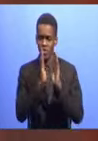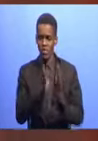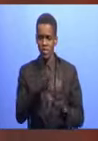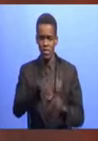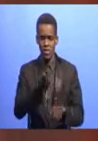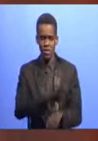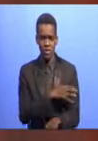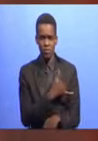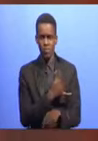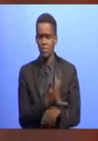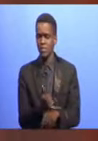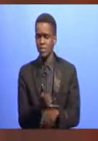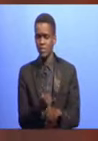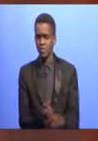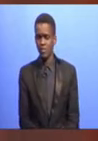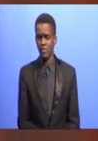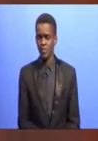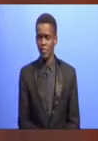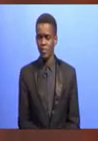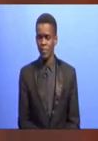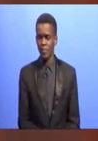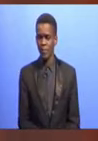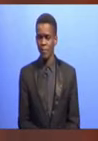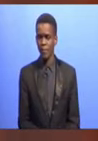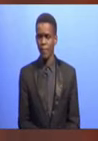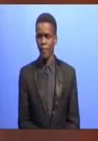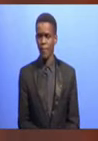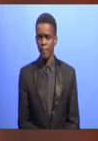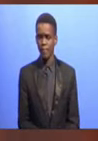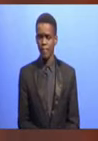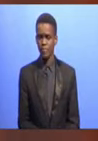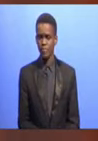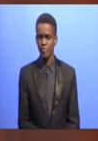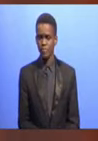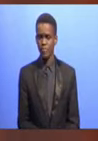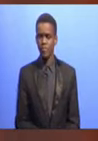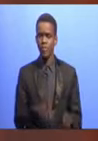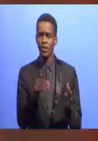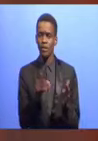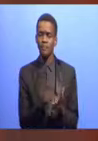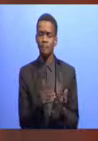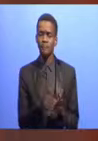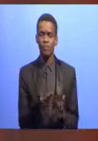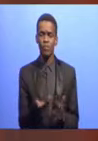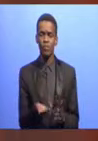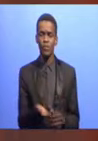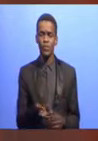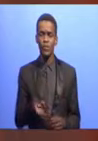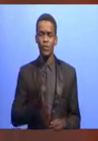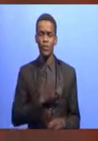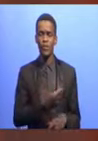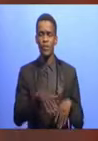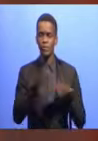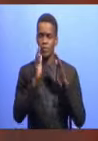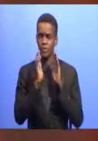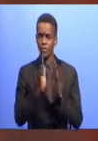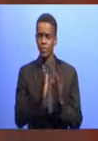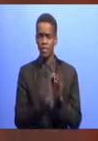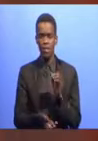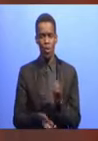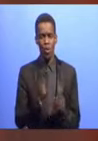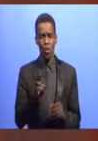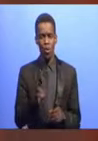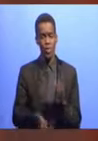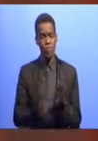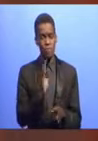immediate thuso e leng gore batho ba ka nna le yone gape re lebile gone gore kana ga thusa e satle ka potlako